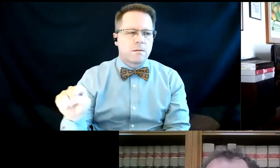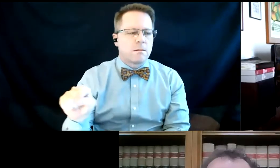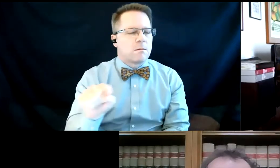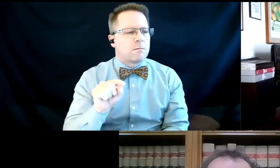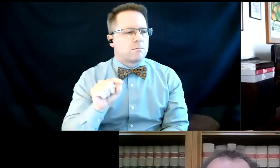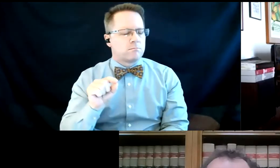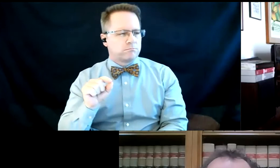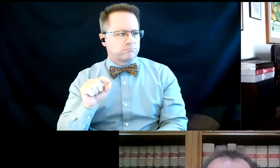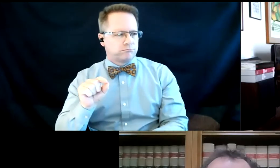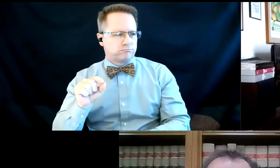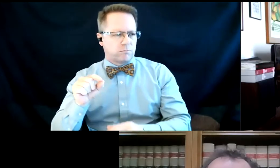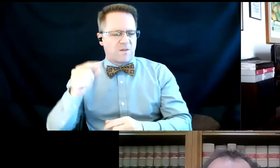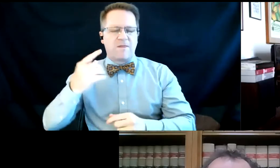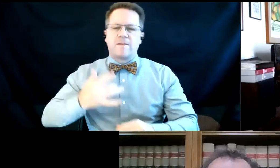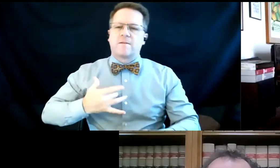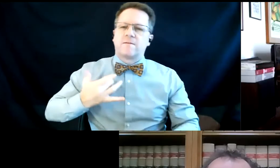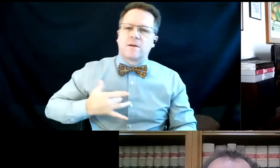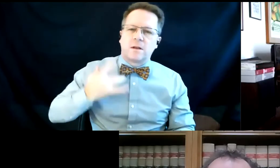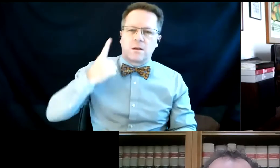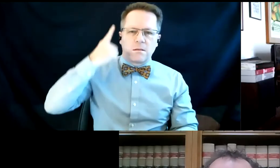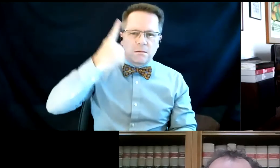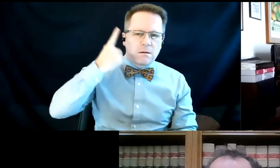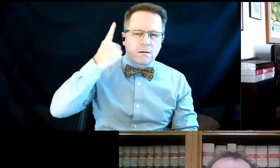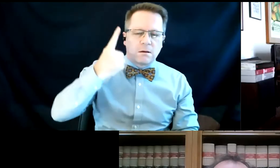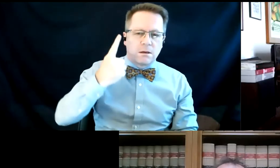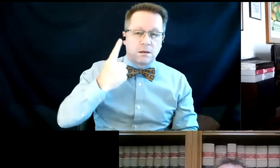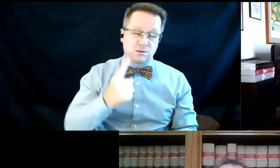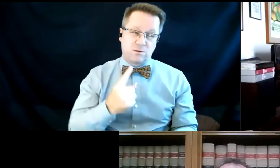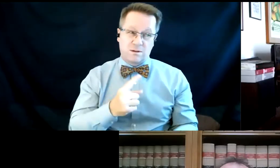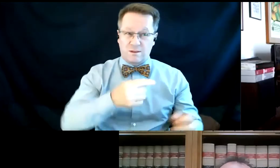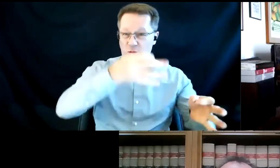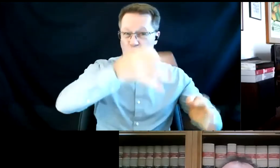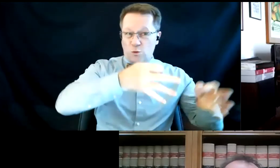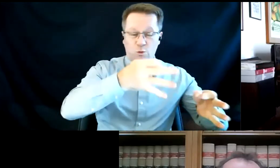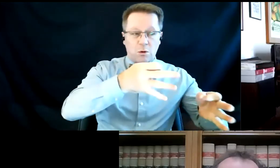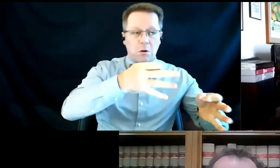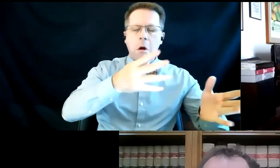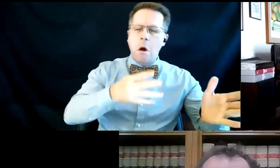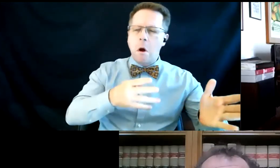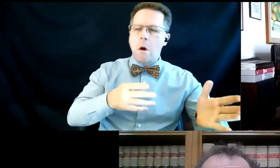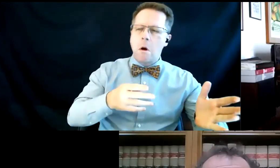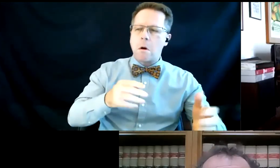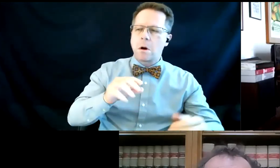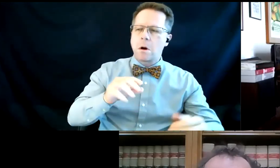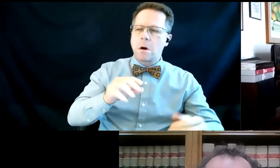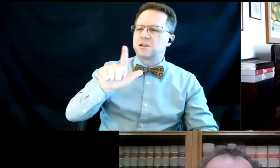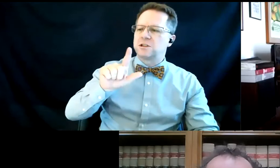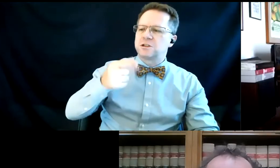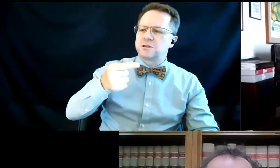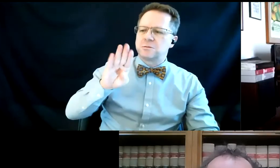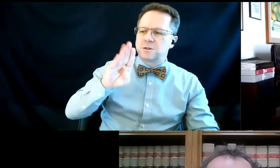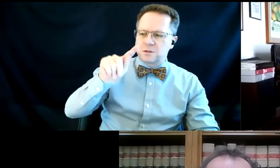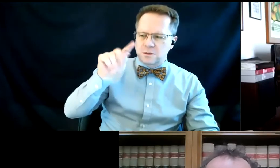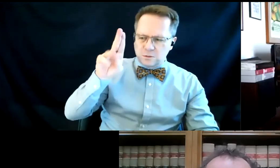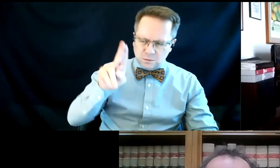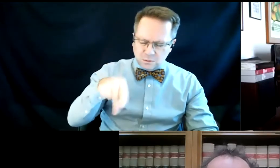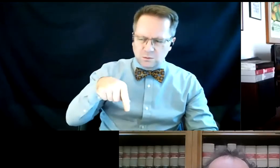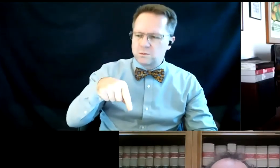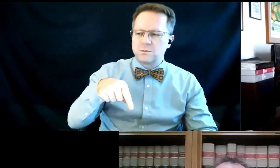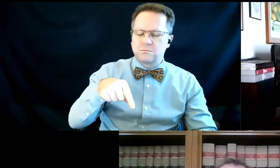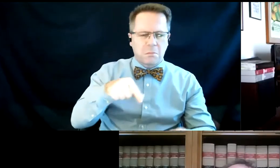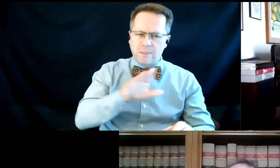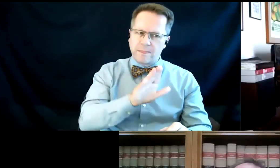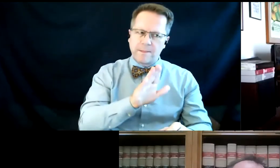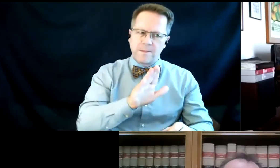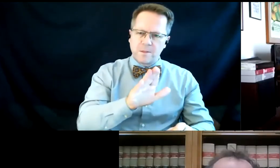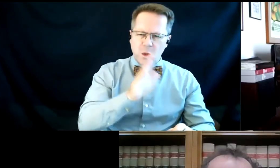conservative majority court recognize marriage equality? Not because we made really brilliant arguments in the Supreme Court,